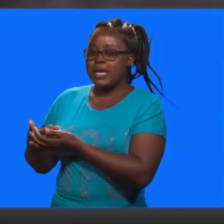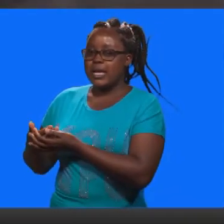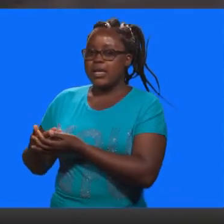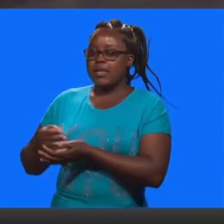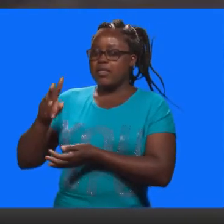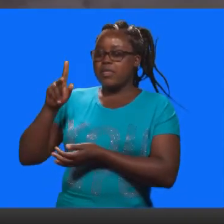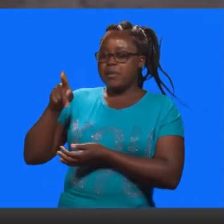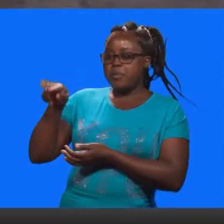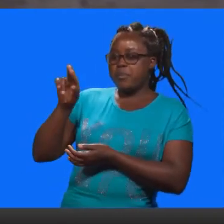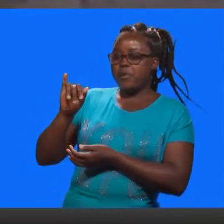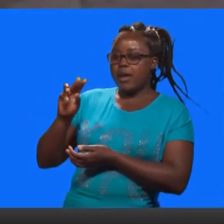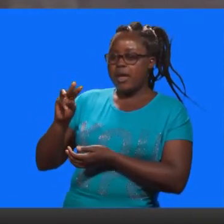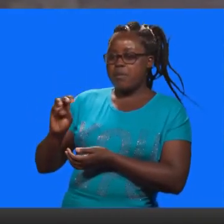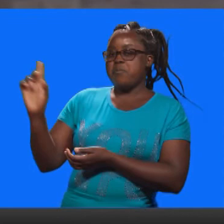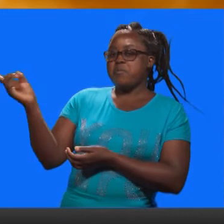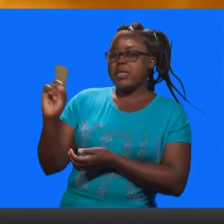who was carrying the prime minister. Yes.